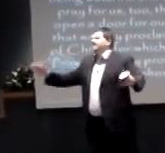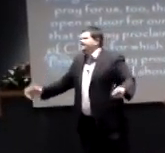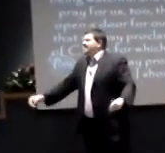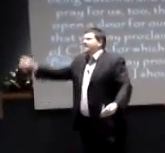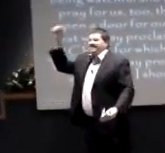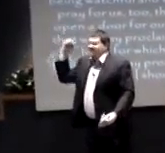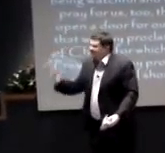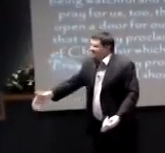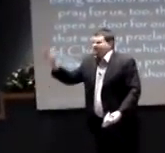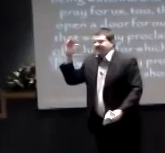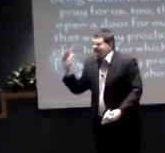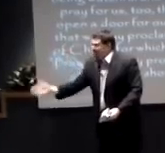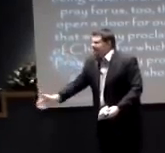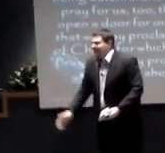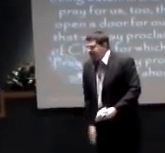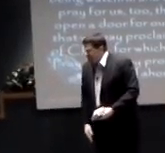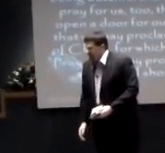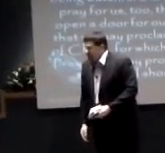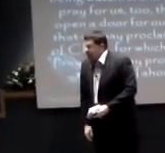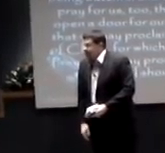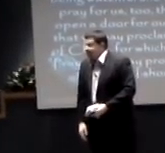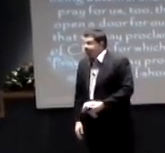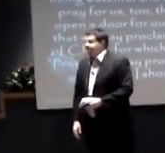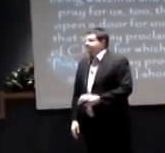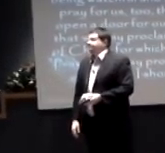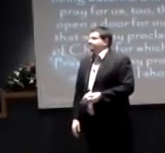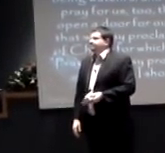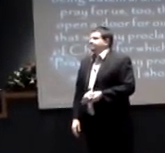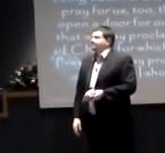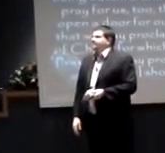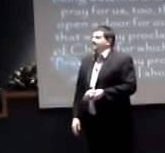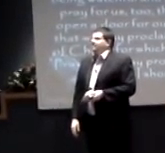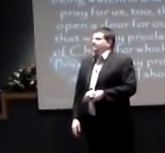didn't matter what I said. He just simply didn't like me.